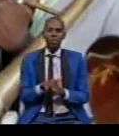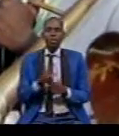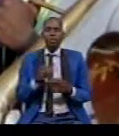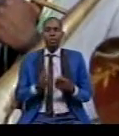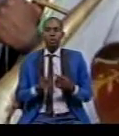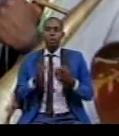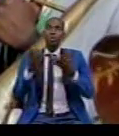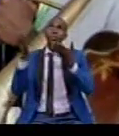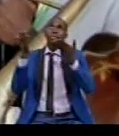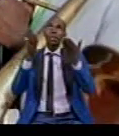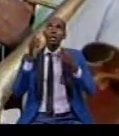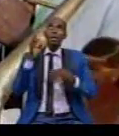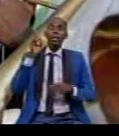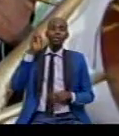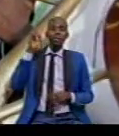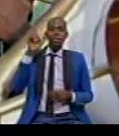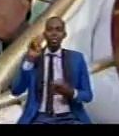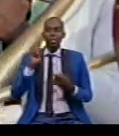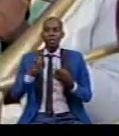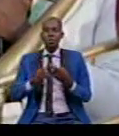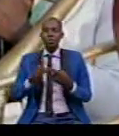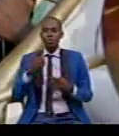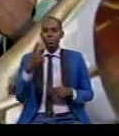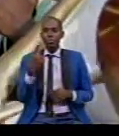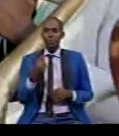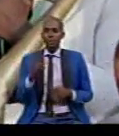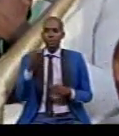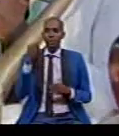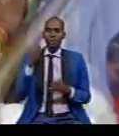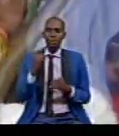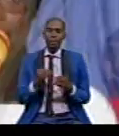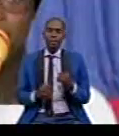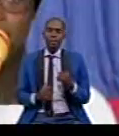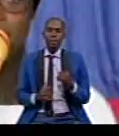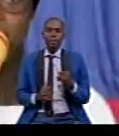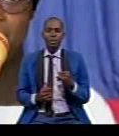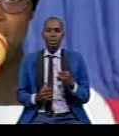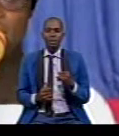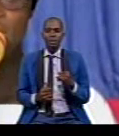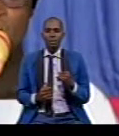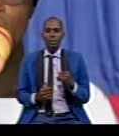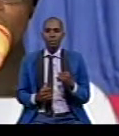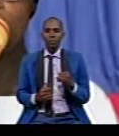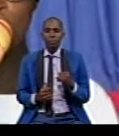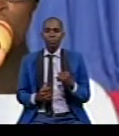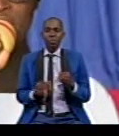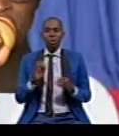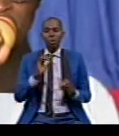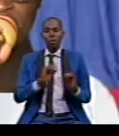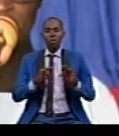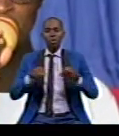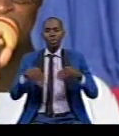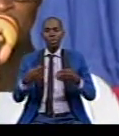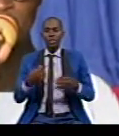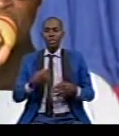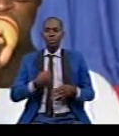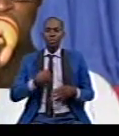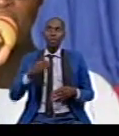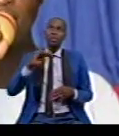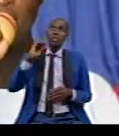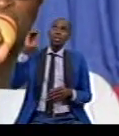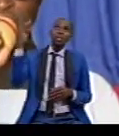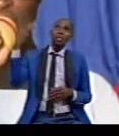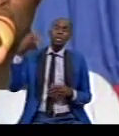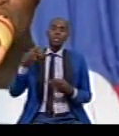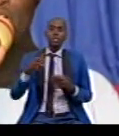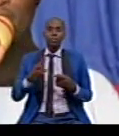I'm looking at three things today, and you will get there. Tonight is the night of your